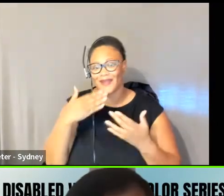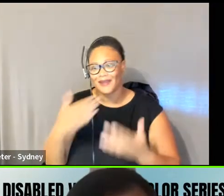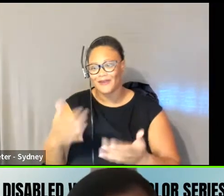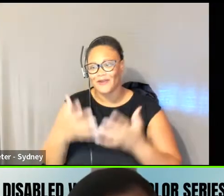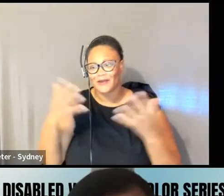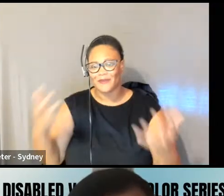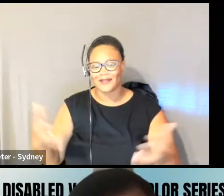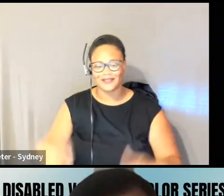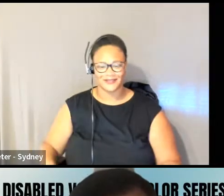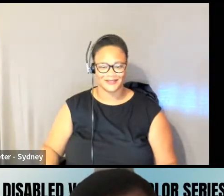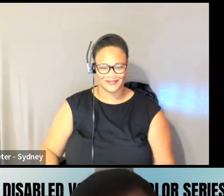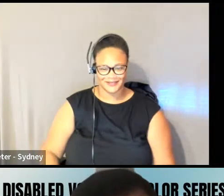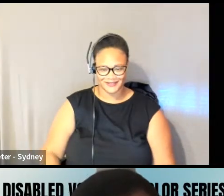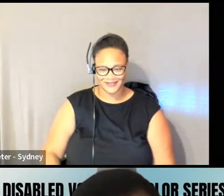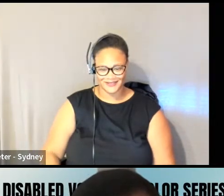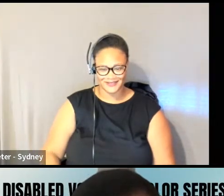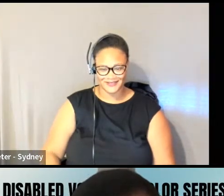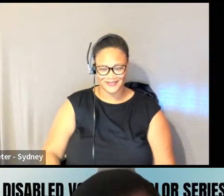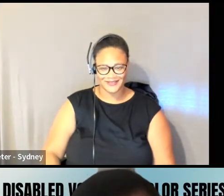that.